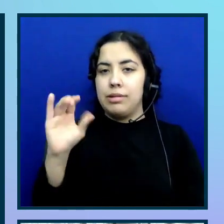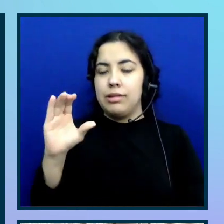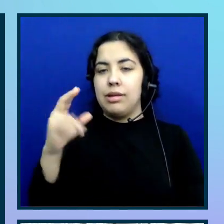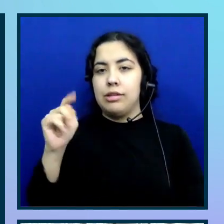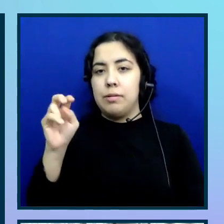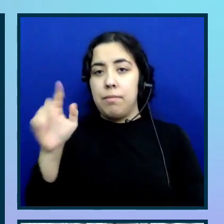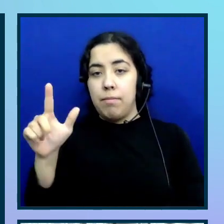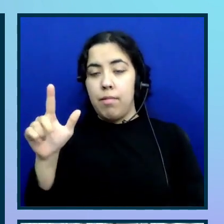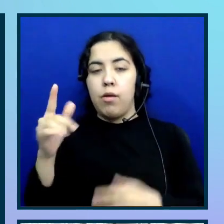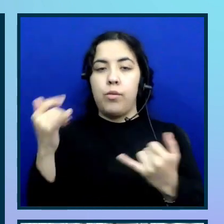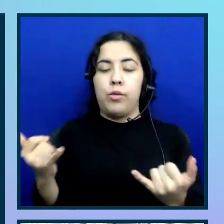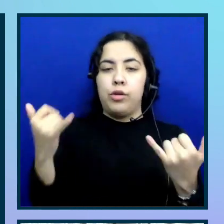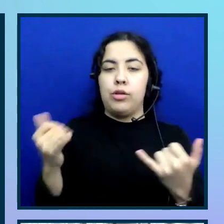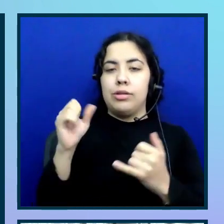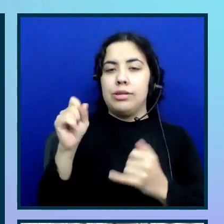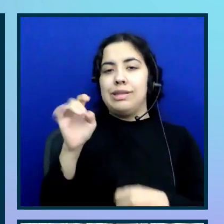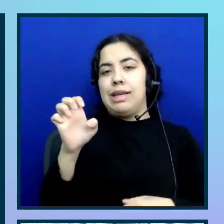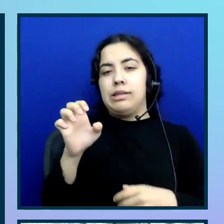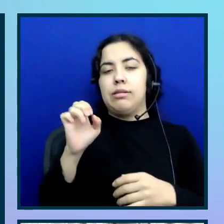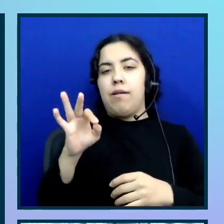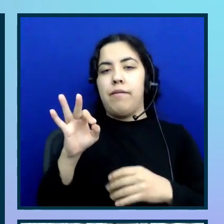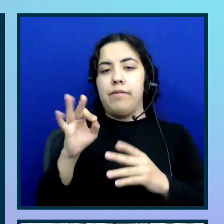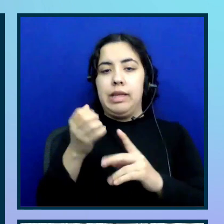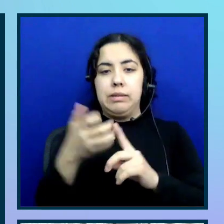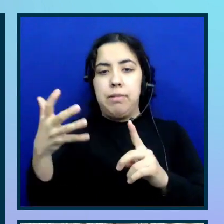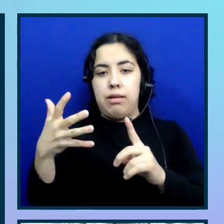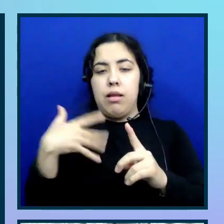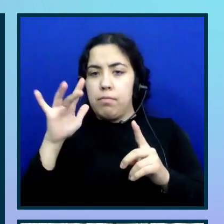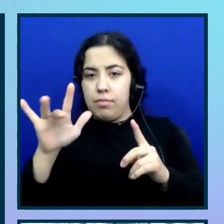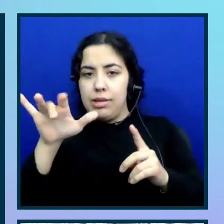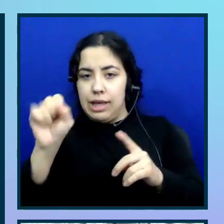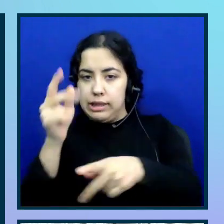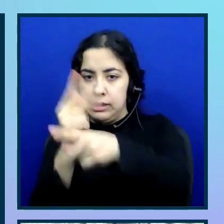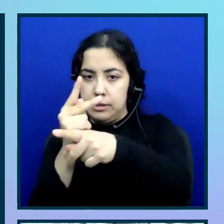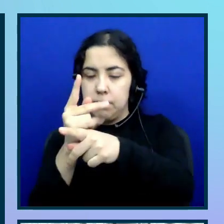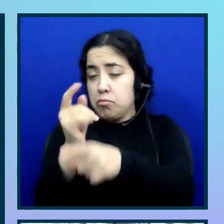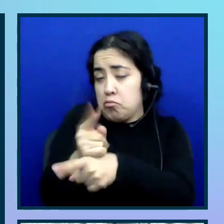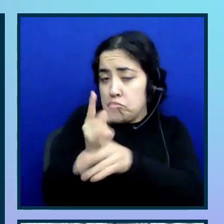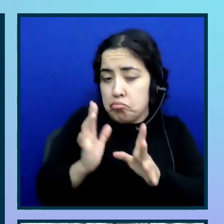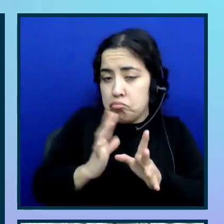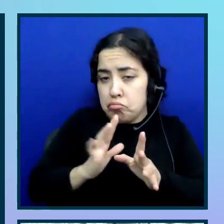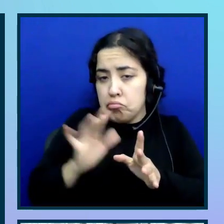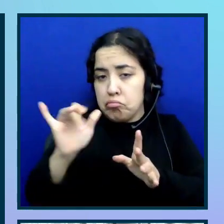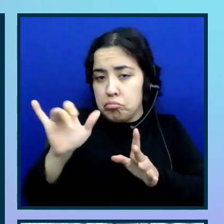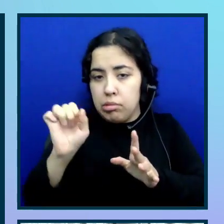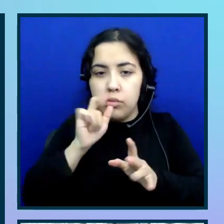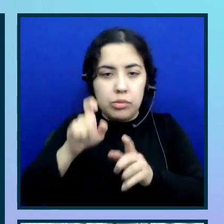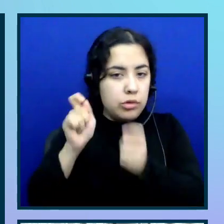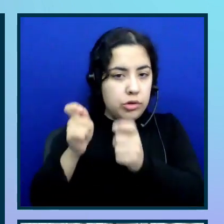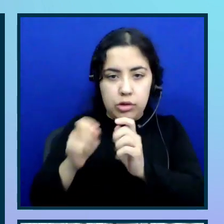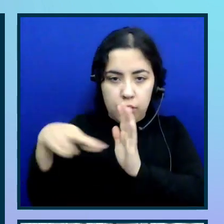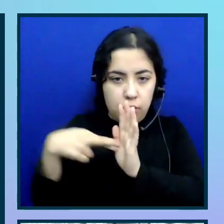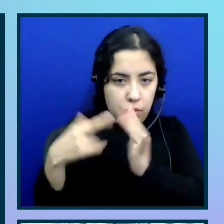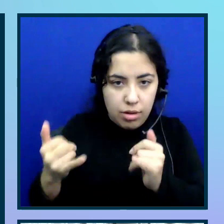expanded. So I'm going to keep this accessible name question as yes, because that's correct. I don't need to change the role now because